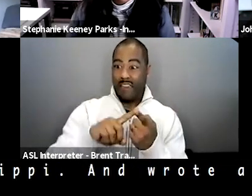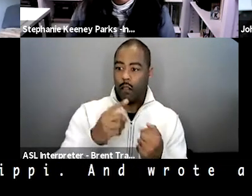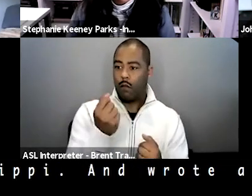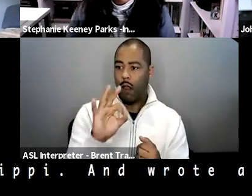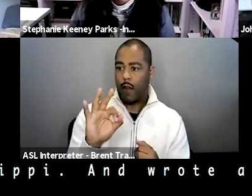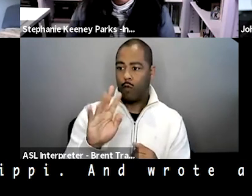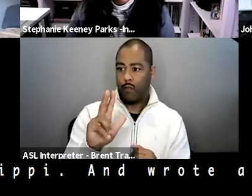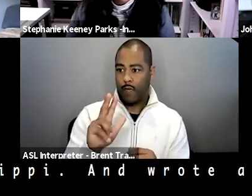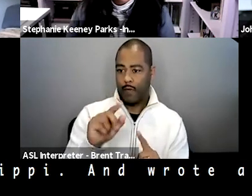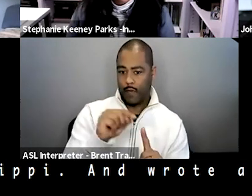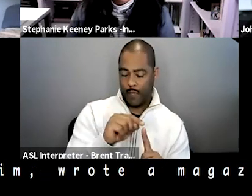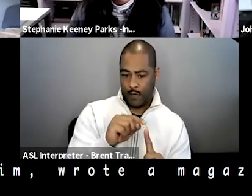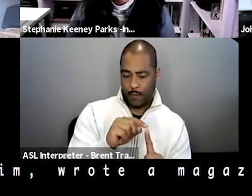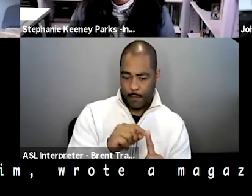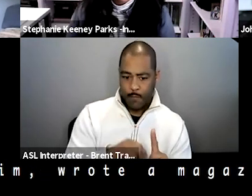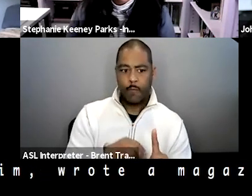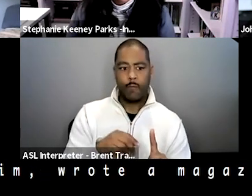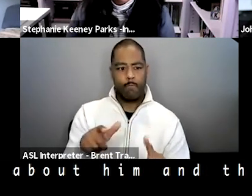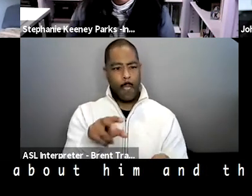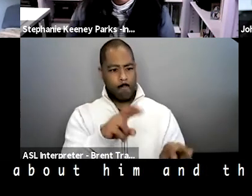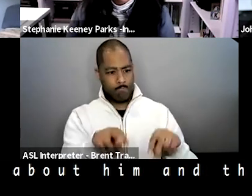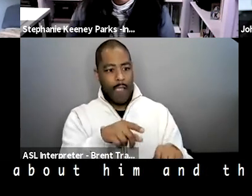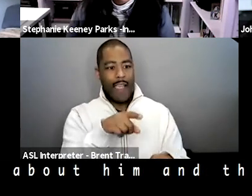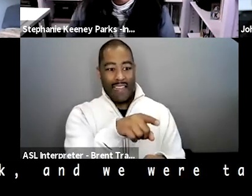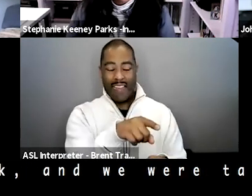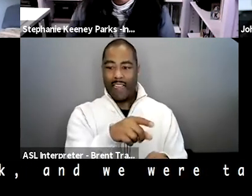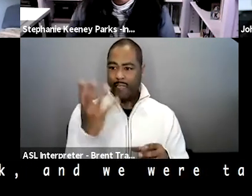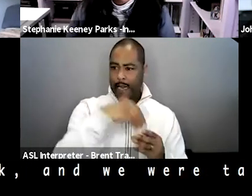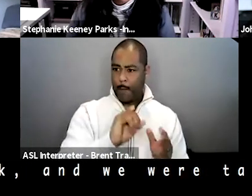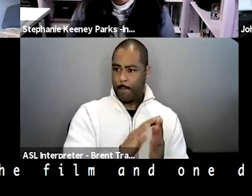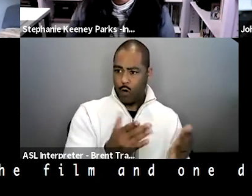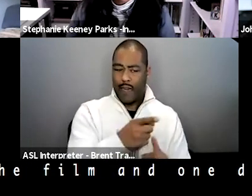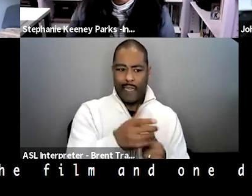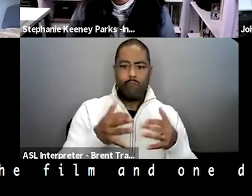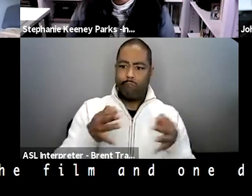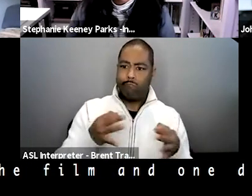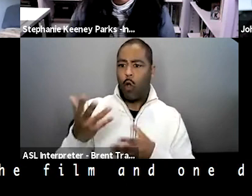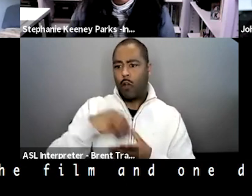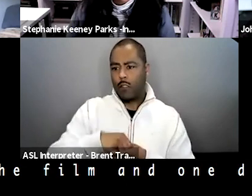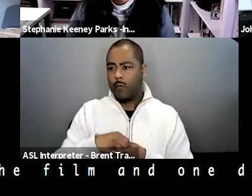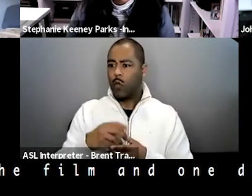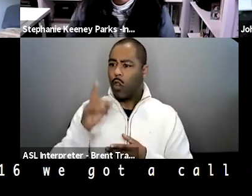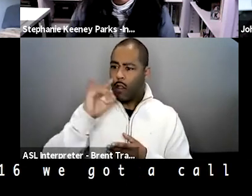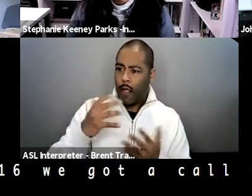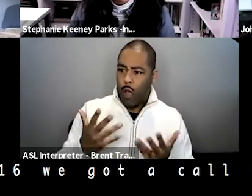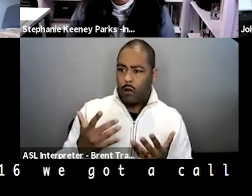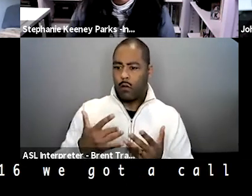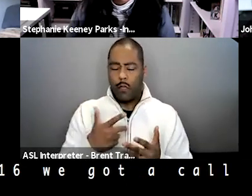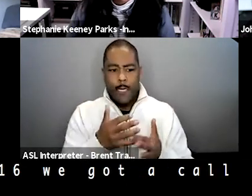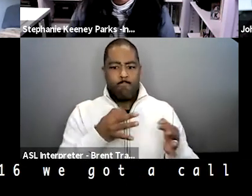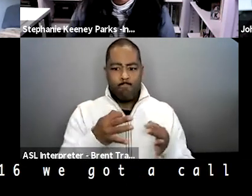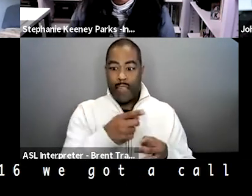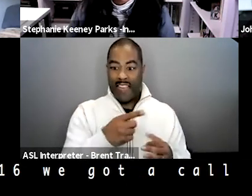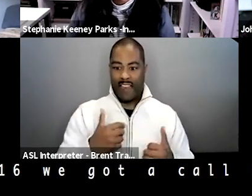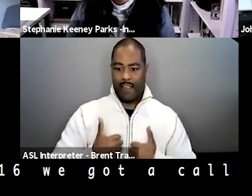We got to know Donald, who lives in a little town in Mississippi, and wrote a lot about him. We wrote a magazine article about him, and then the book, and we were talking about doing